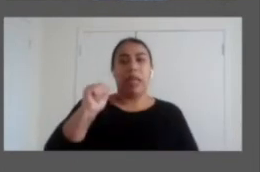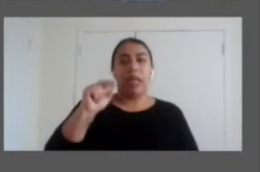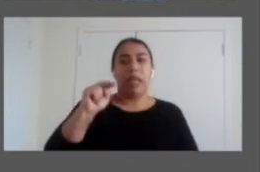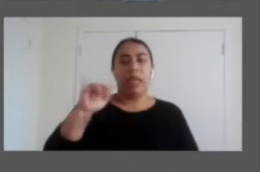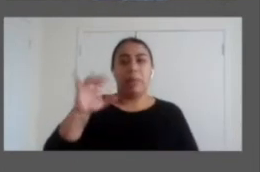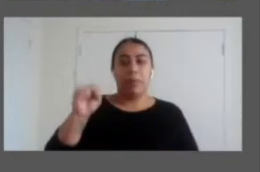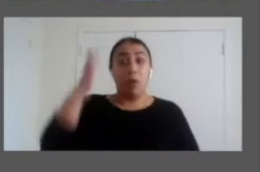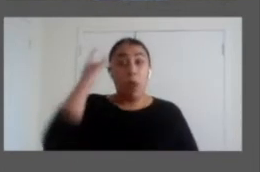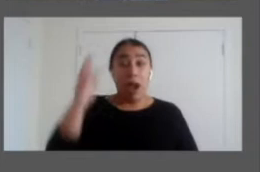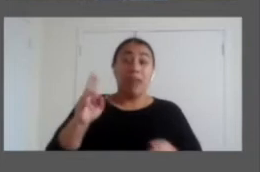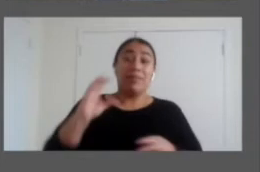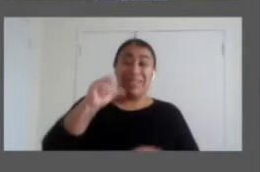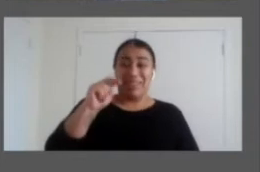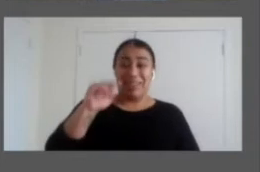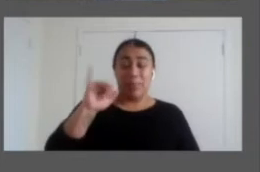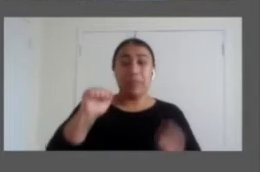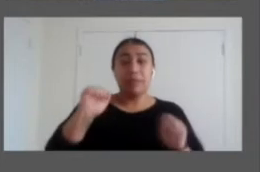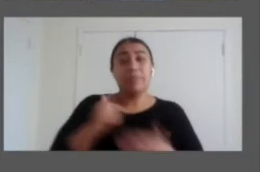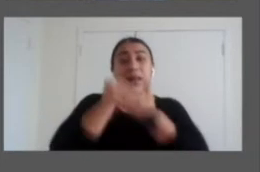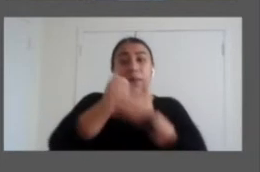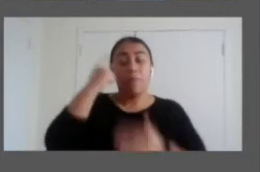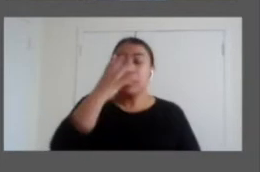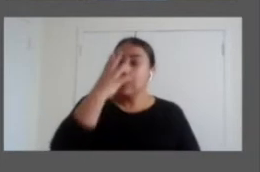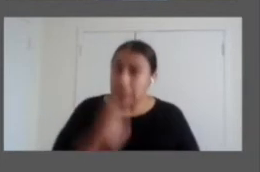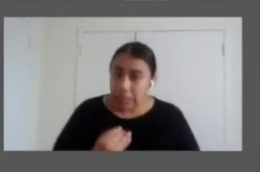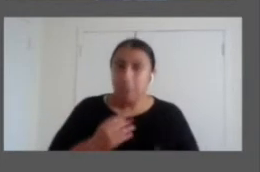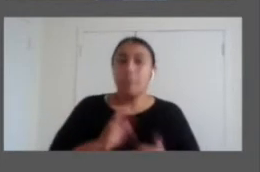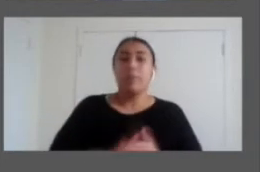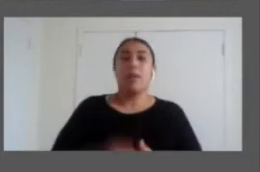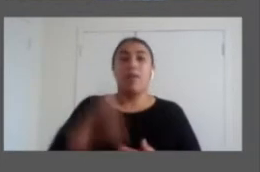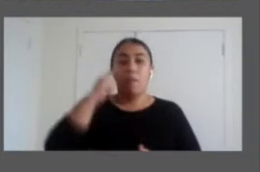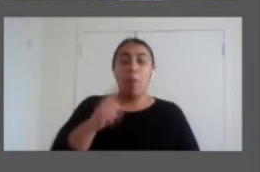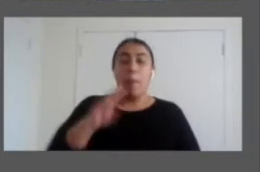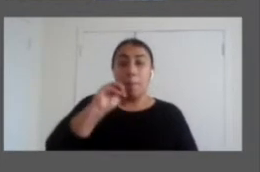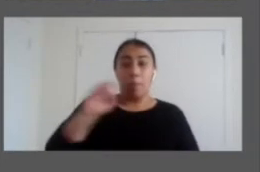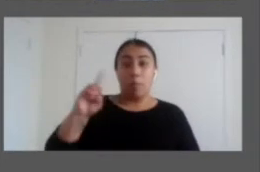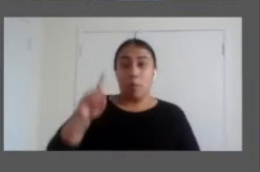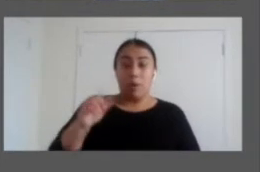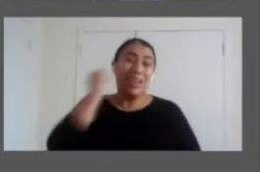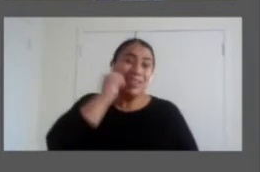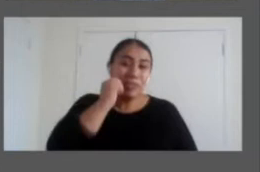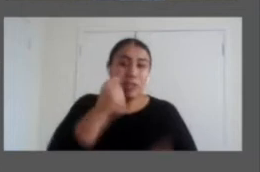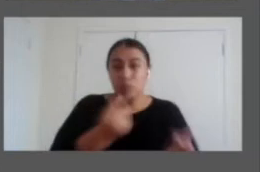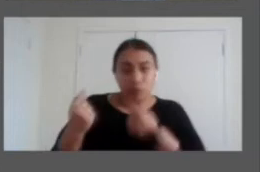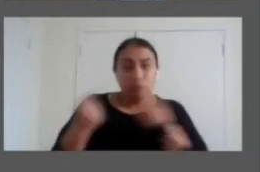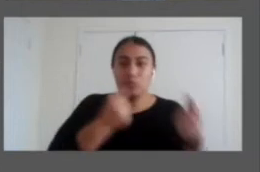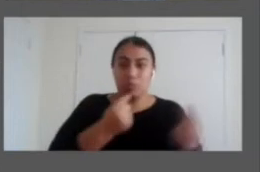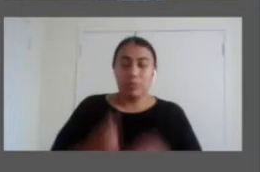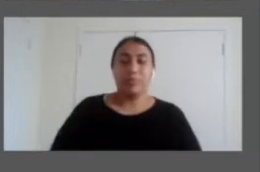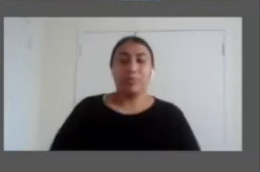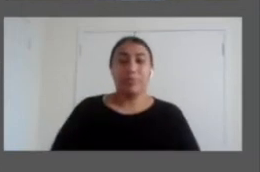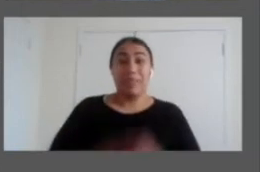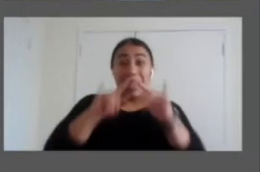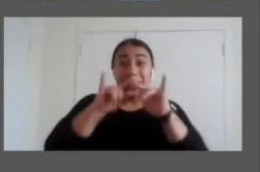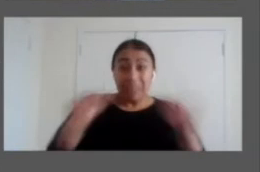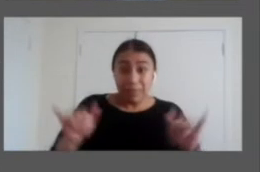study with the University Health Network funded by the provincial government to detect roadside safety using a tablet-based